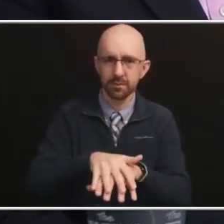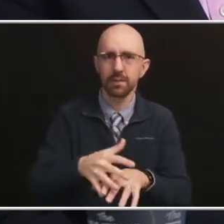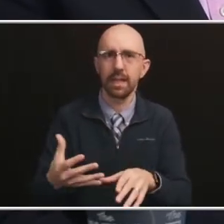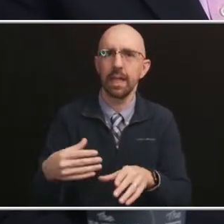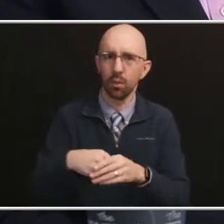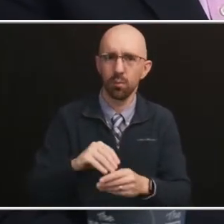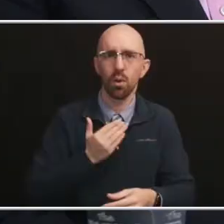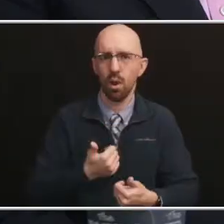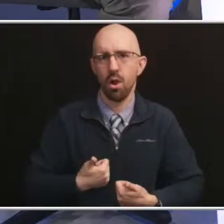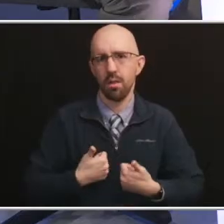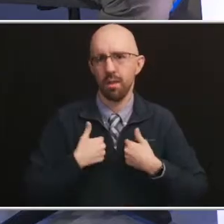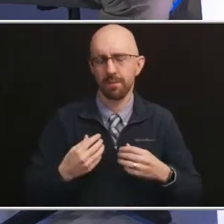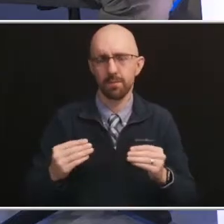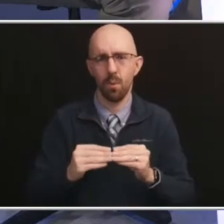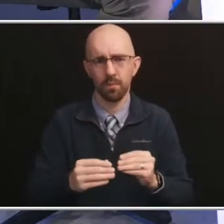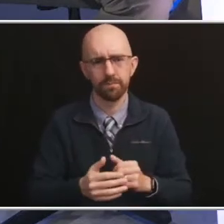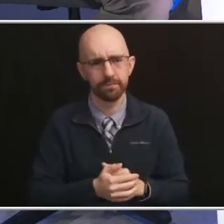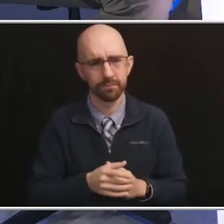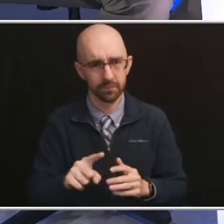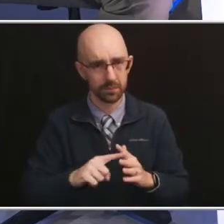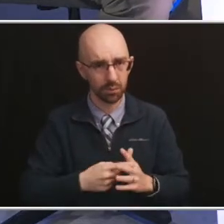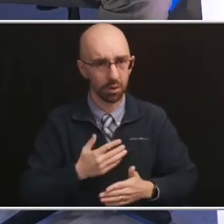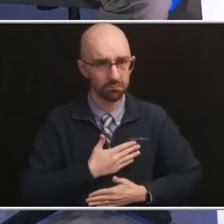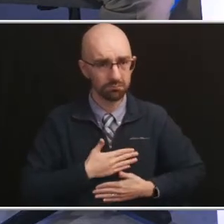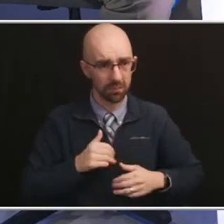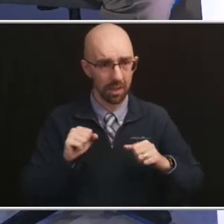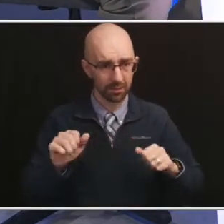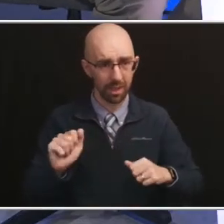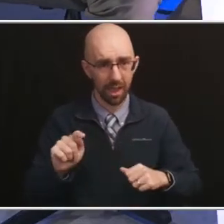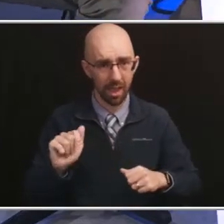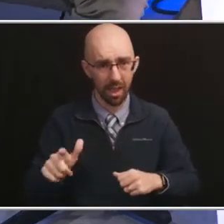So. Are you starting to like exercise at all? Oh, no.